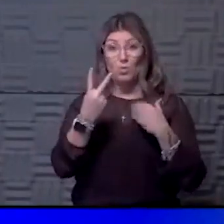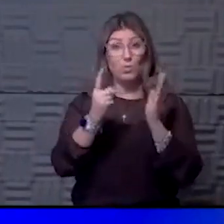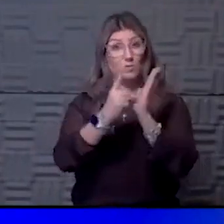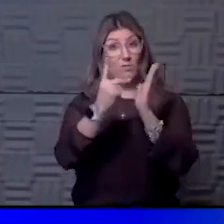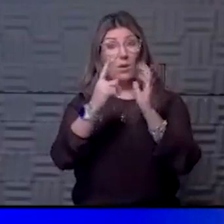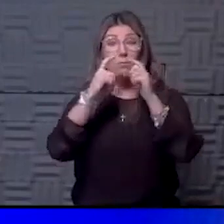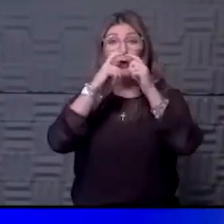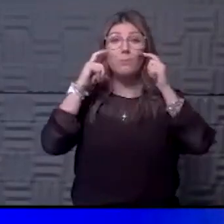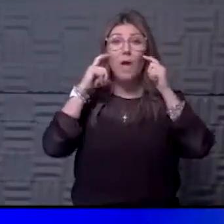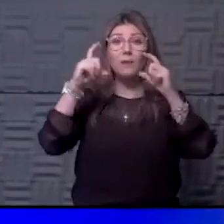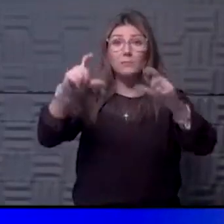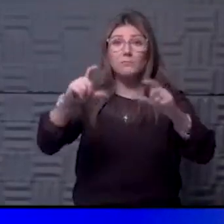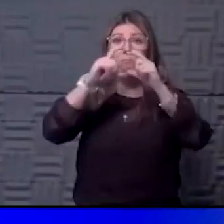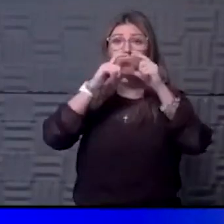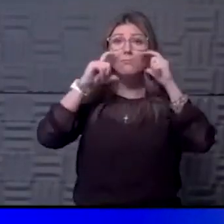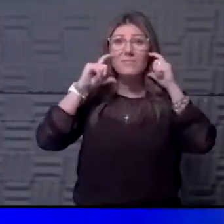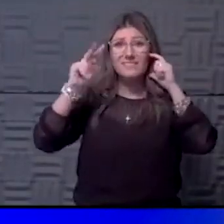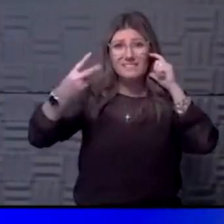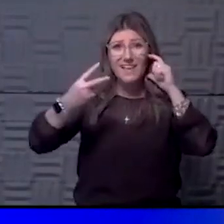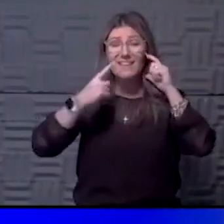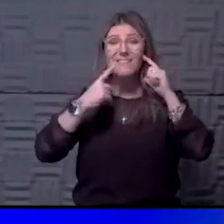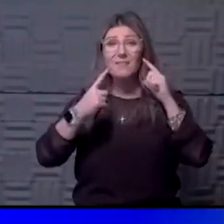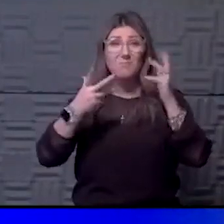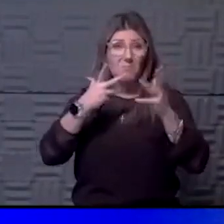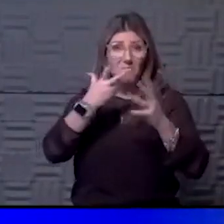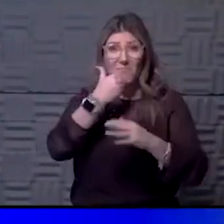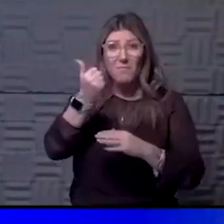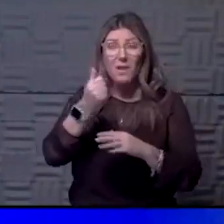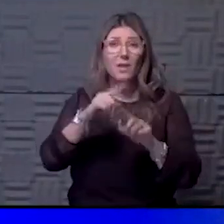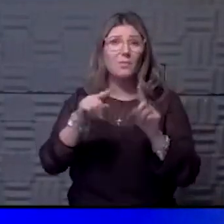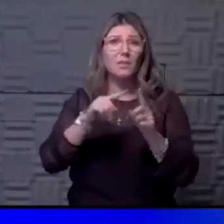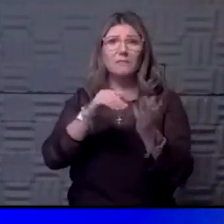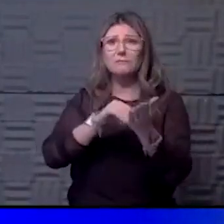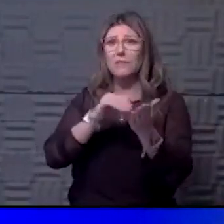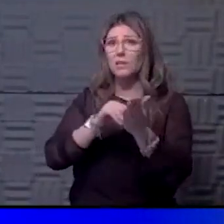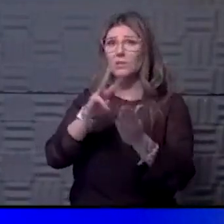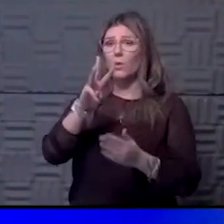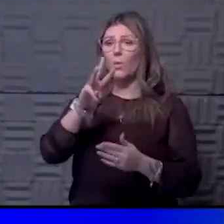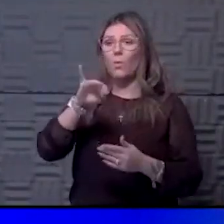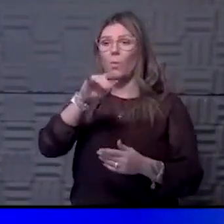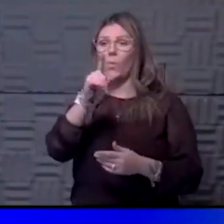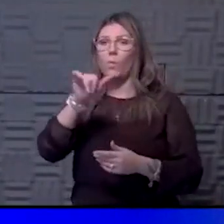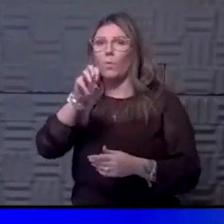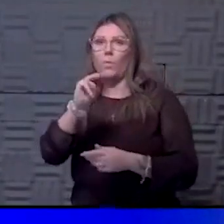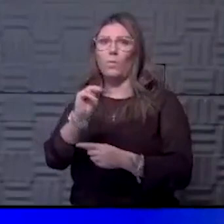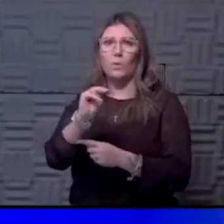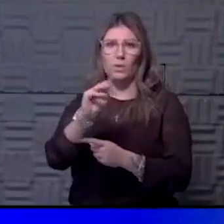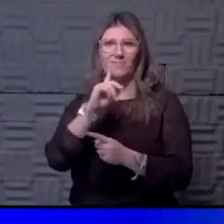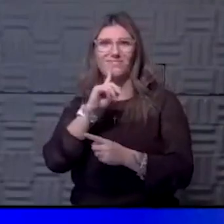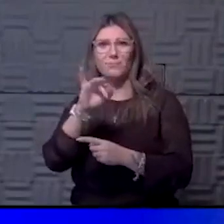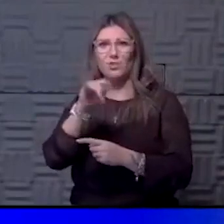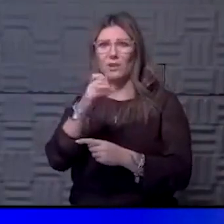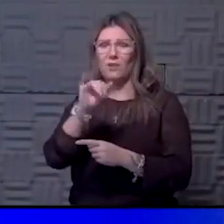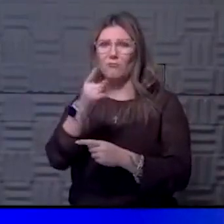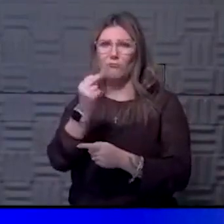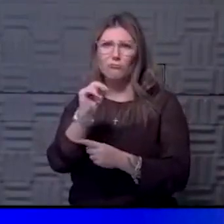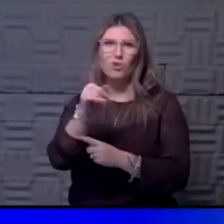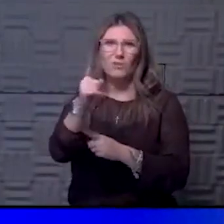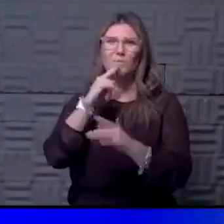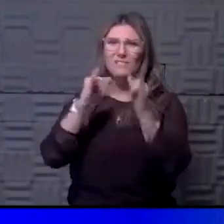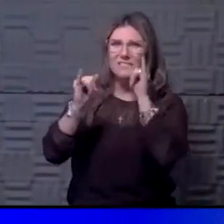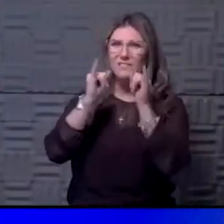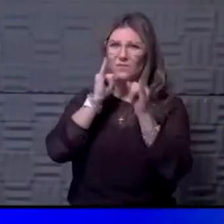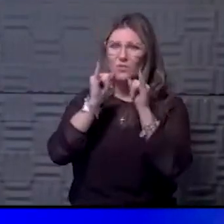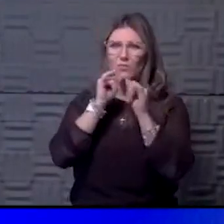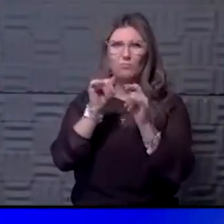as well. But even Dr. William Schaffner out of Vanderbilt, who's one of America's top ID experts, was interviewed about this probably